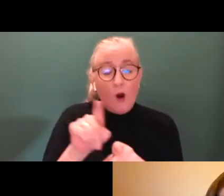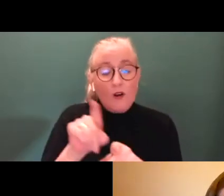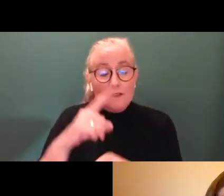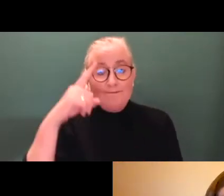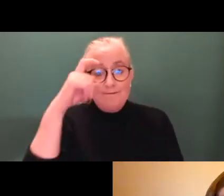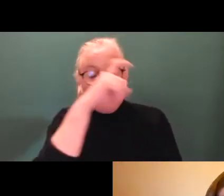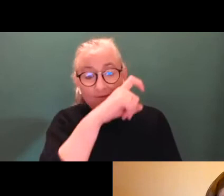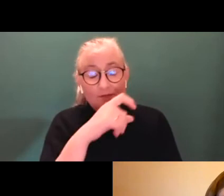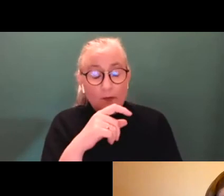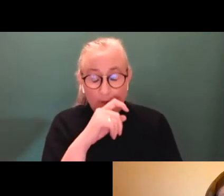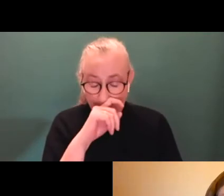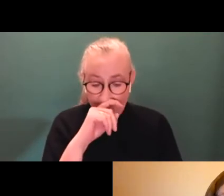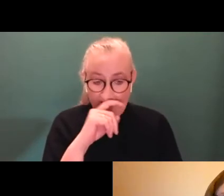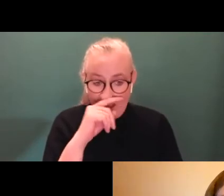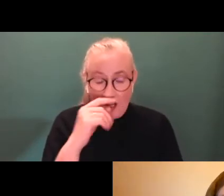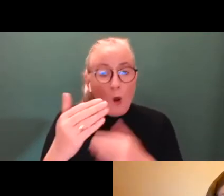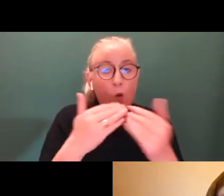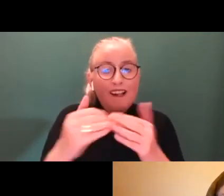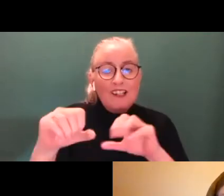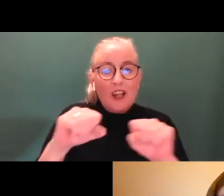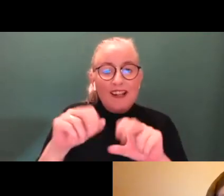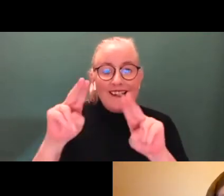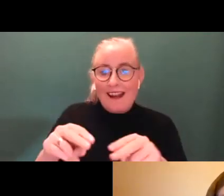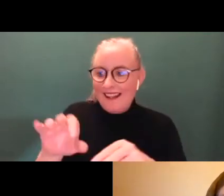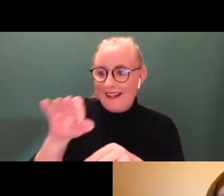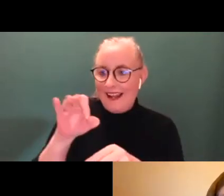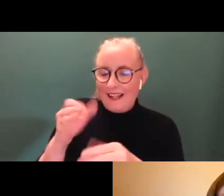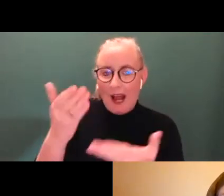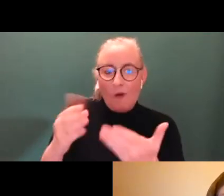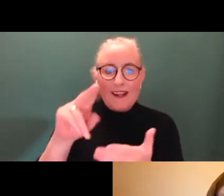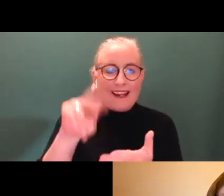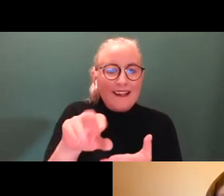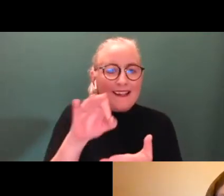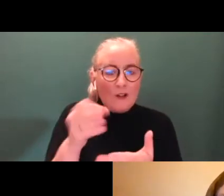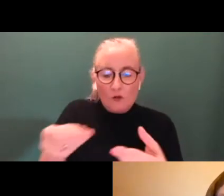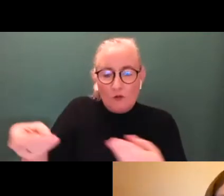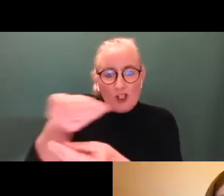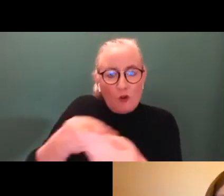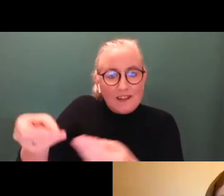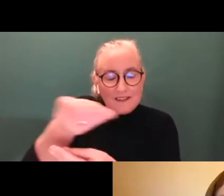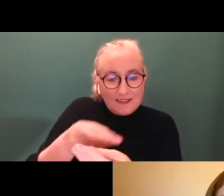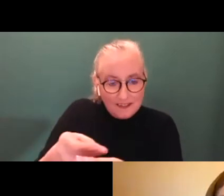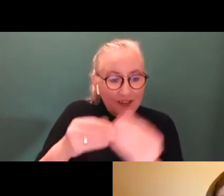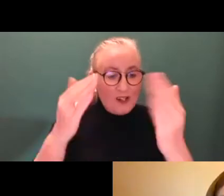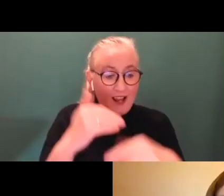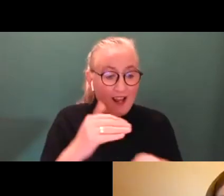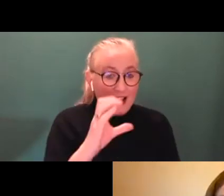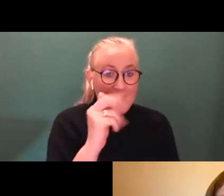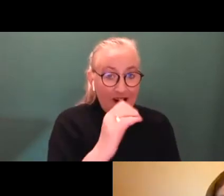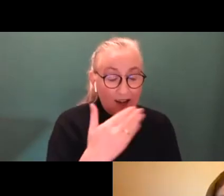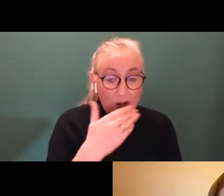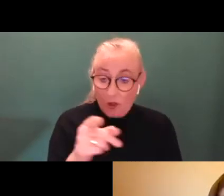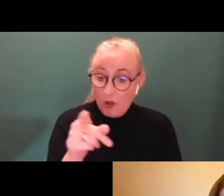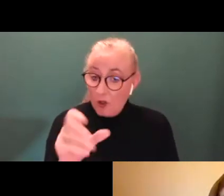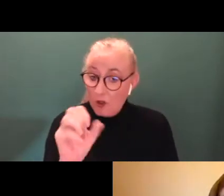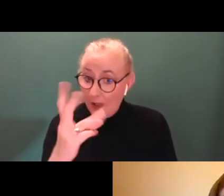the service was encountering in terms of getting the resources. Great, thanks, Caroline. Suzanne, do you want to add anything to